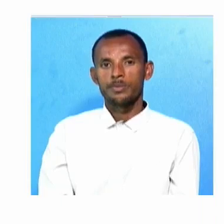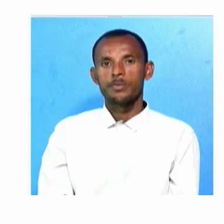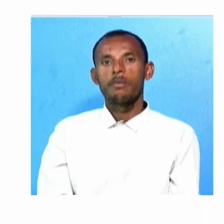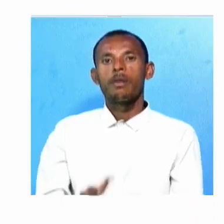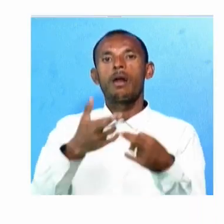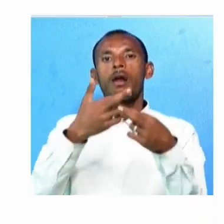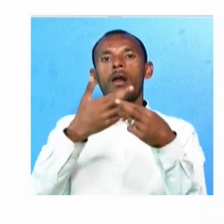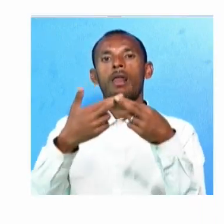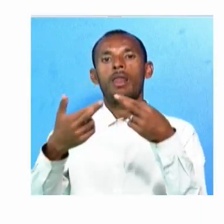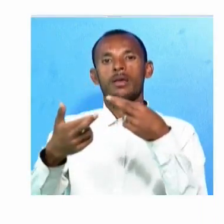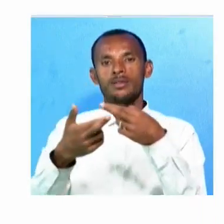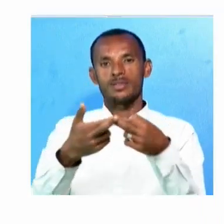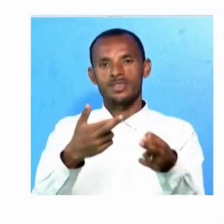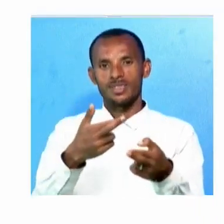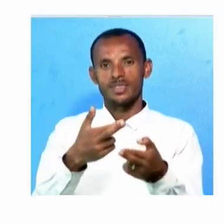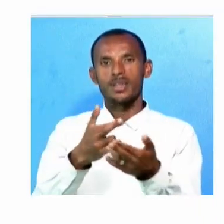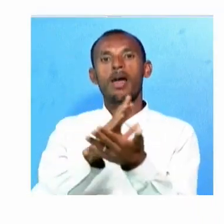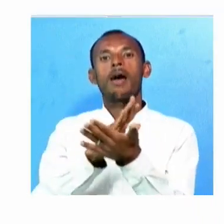Relation among sets.